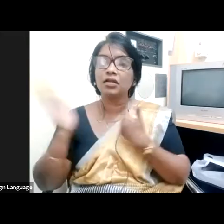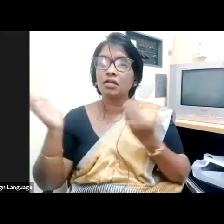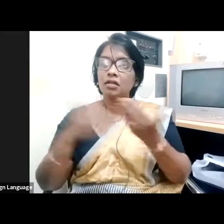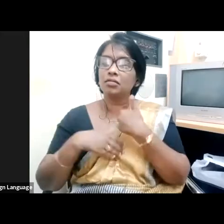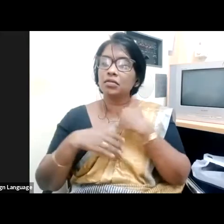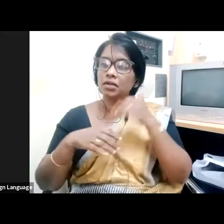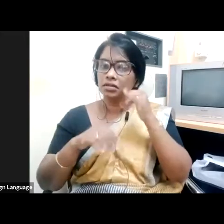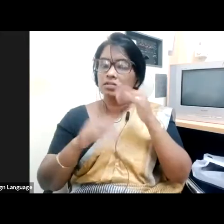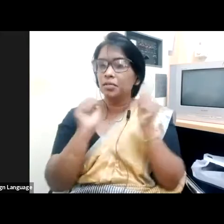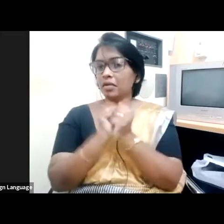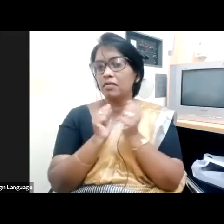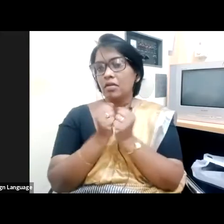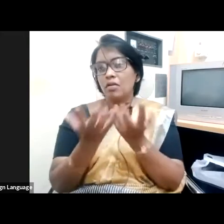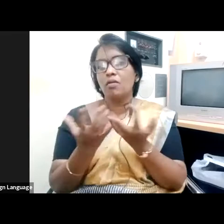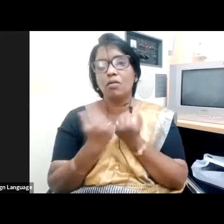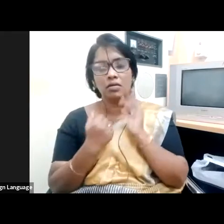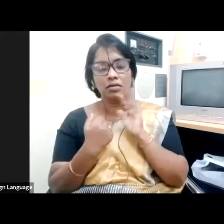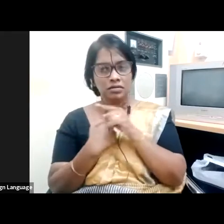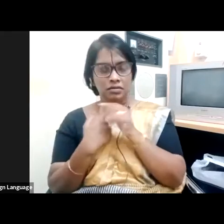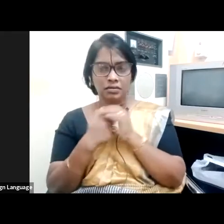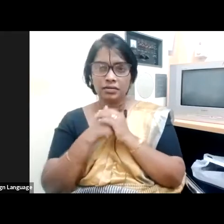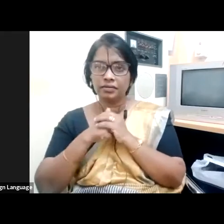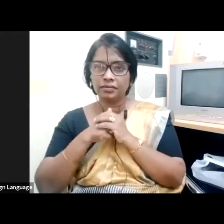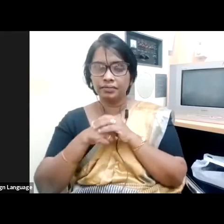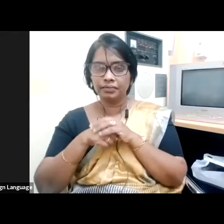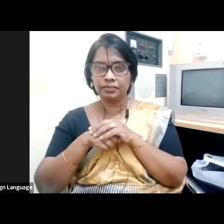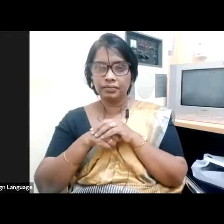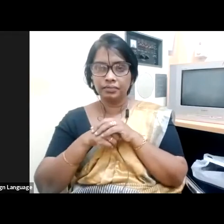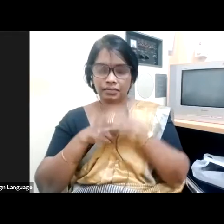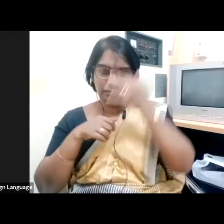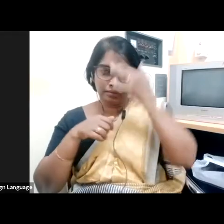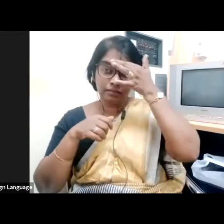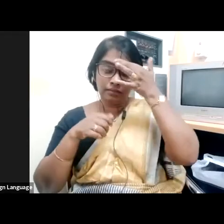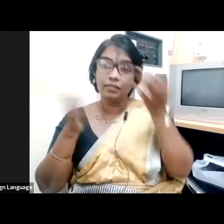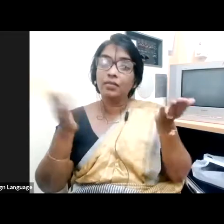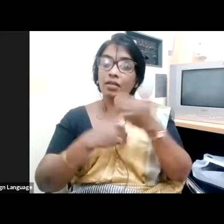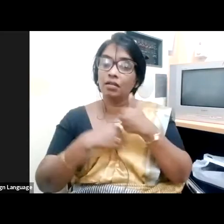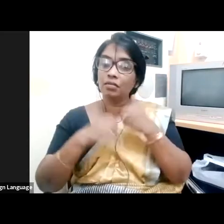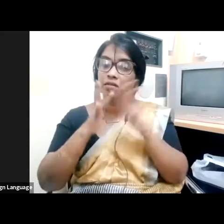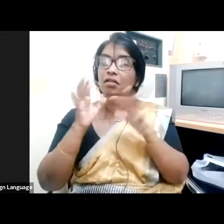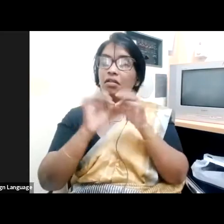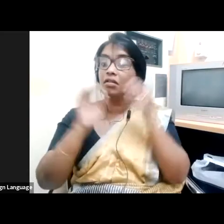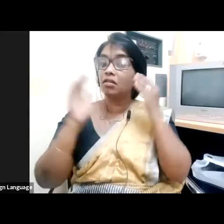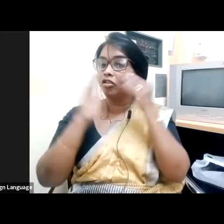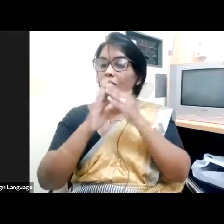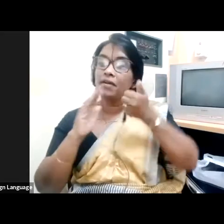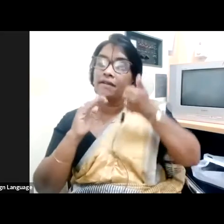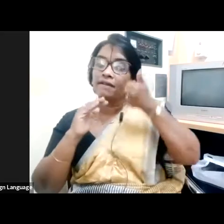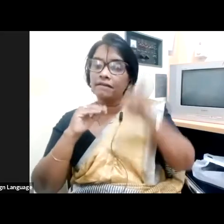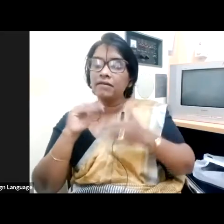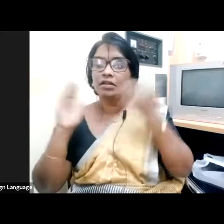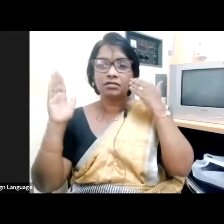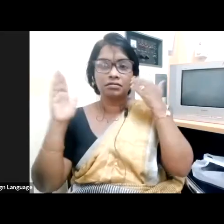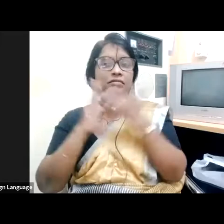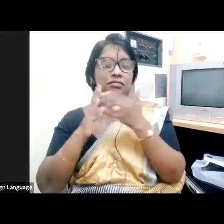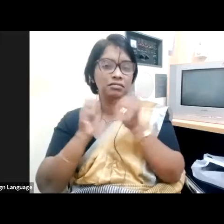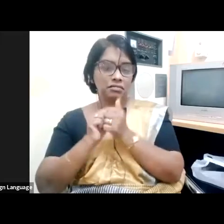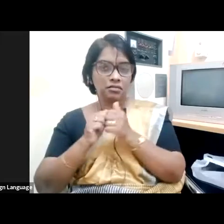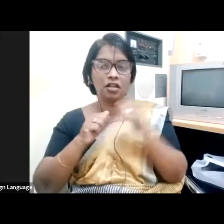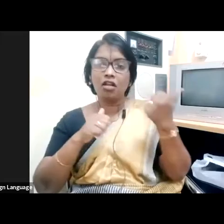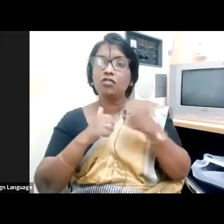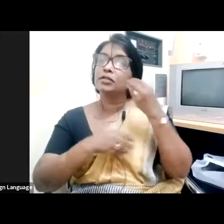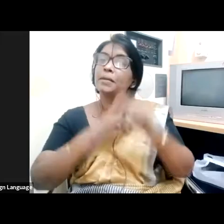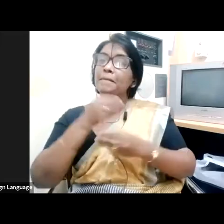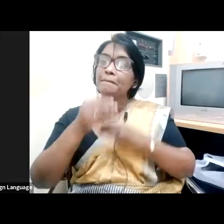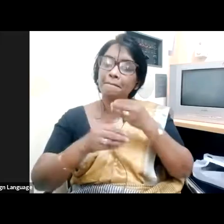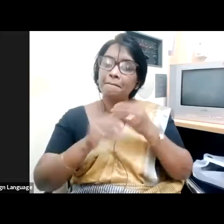us, that's a big part of our purpose. I think when it comes to innovation, we constantly tend to focus on something